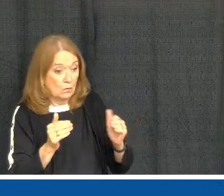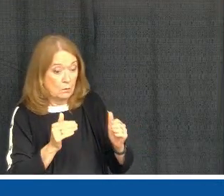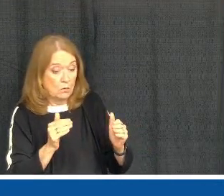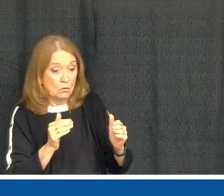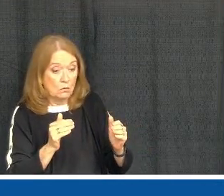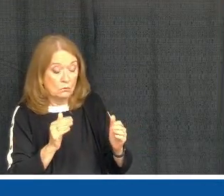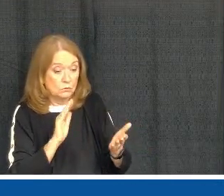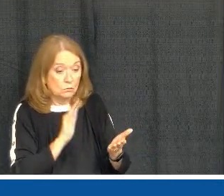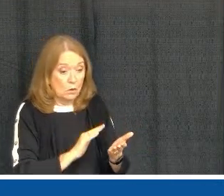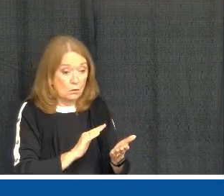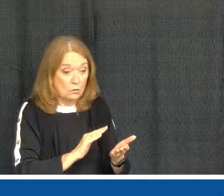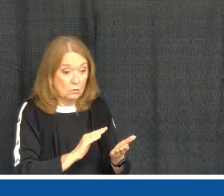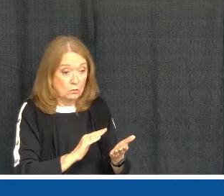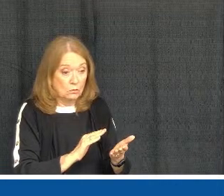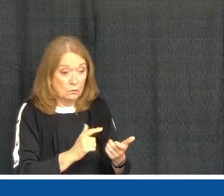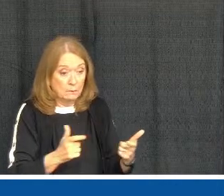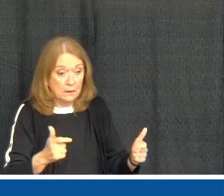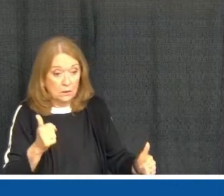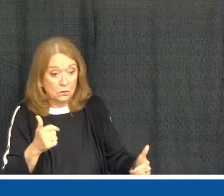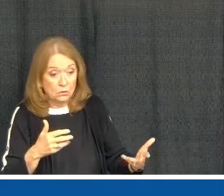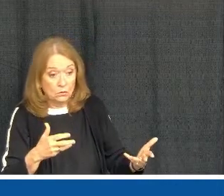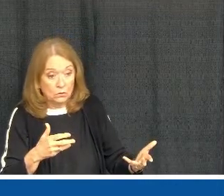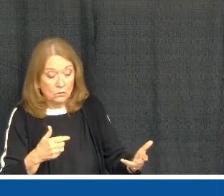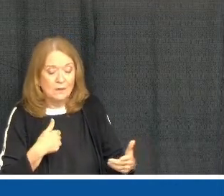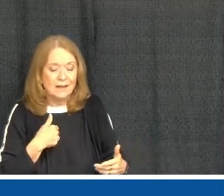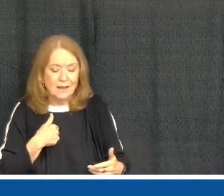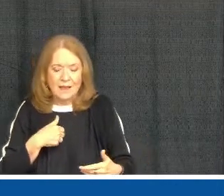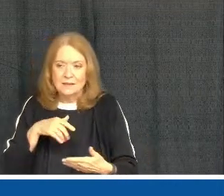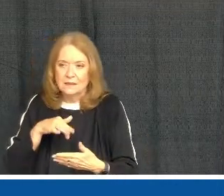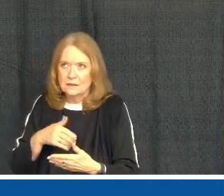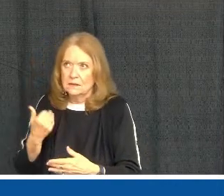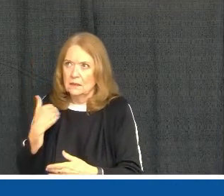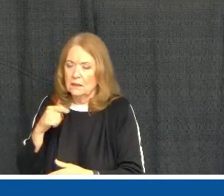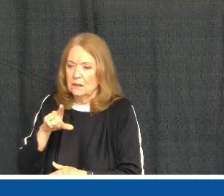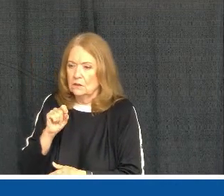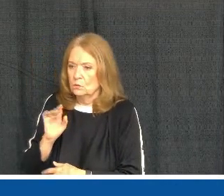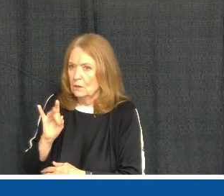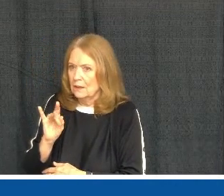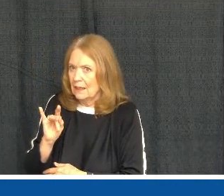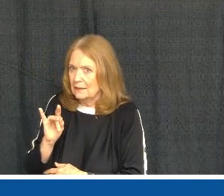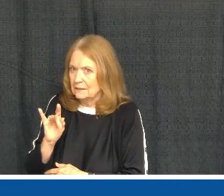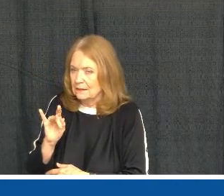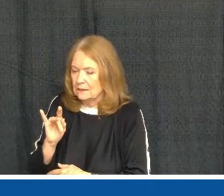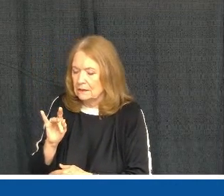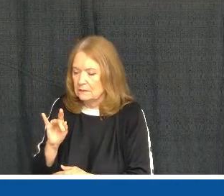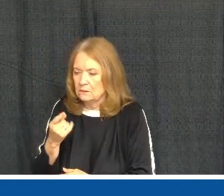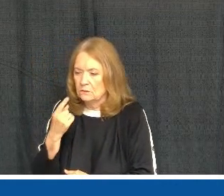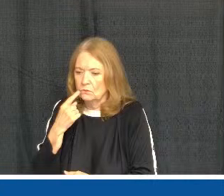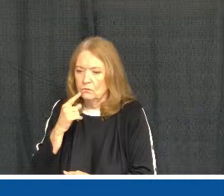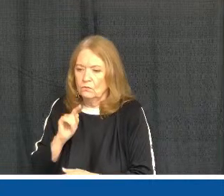smaller? I did a study in 2018